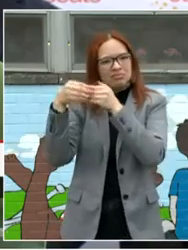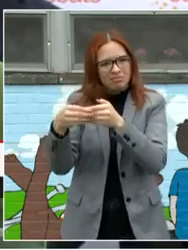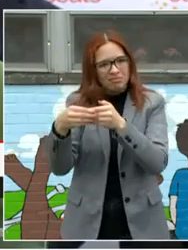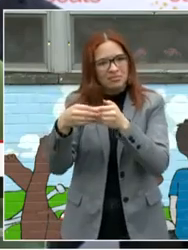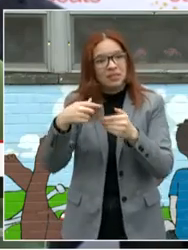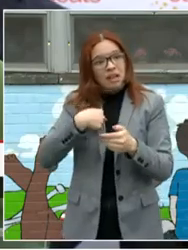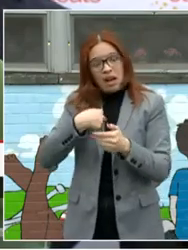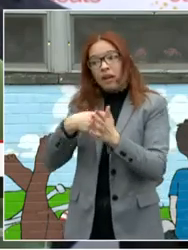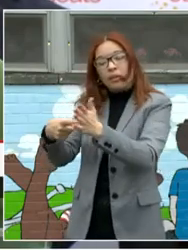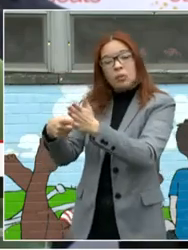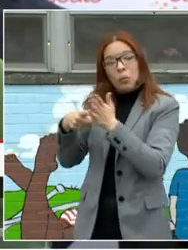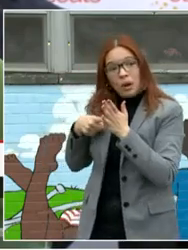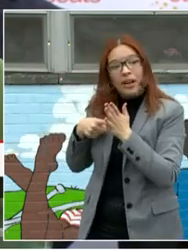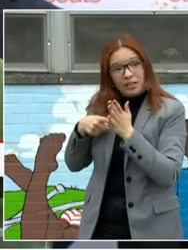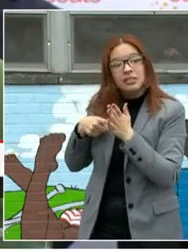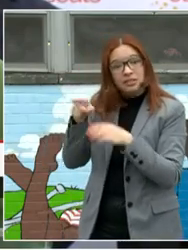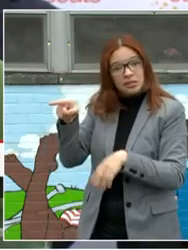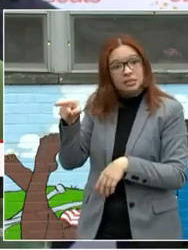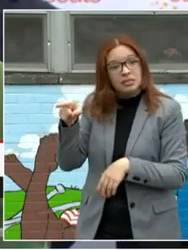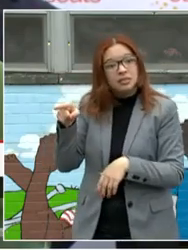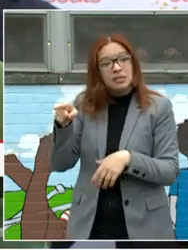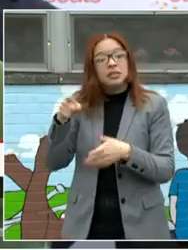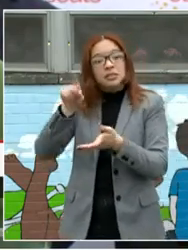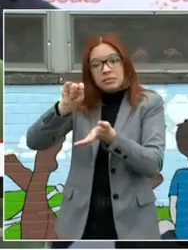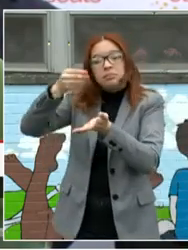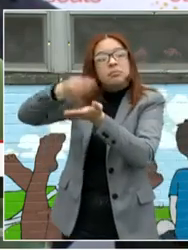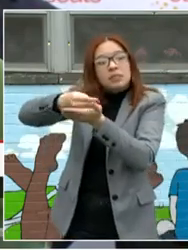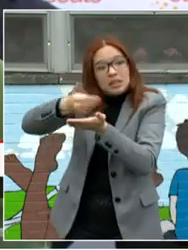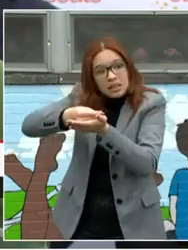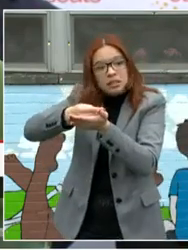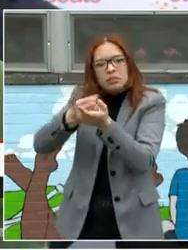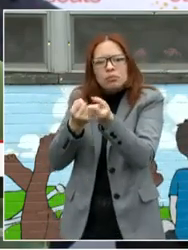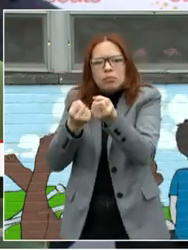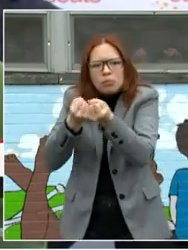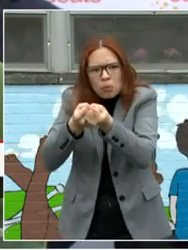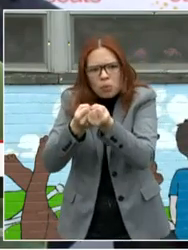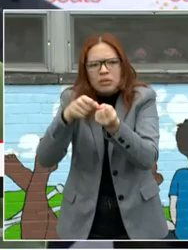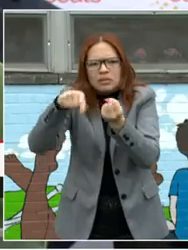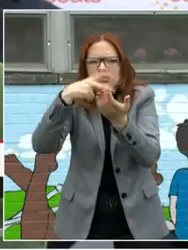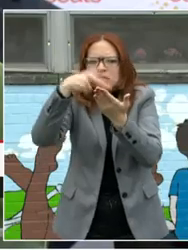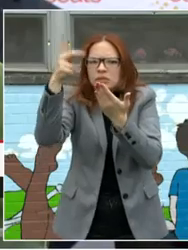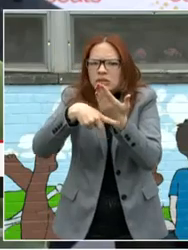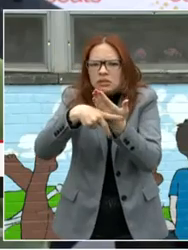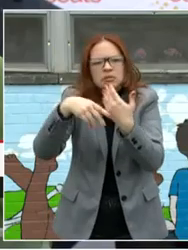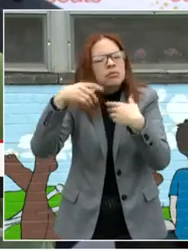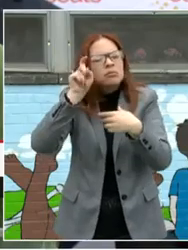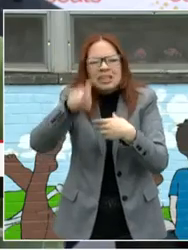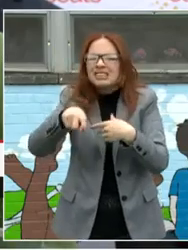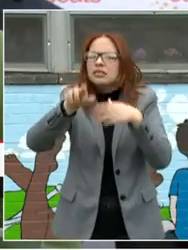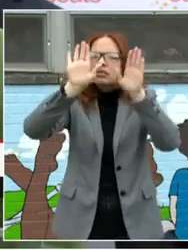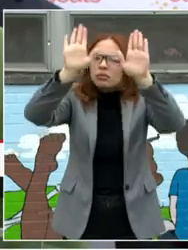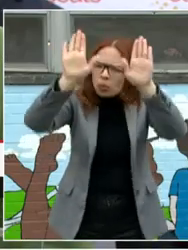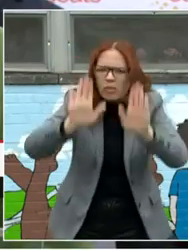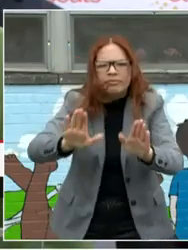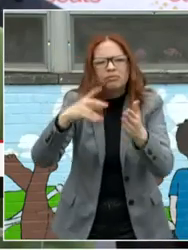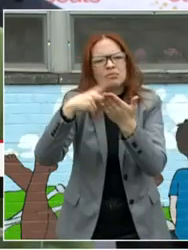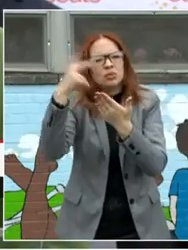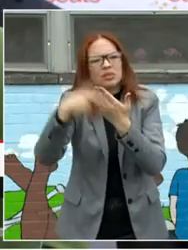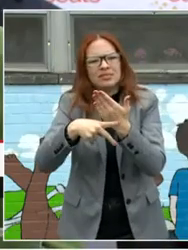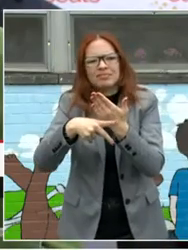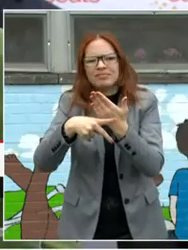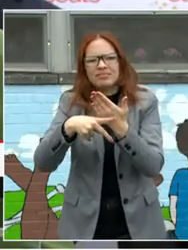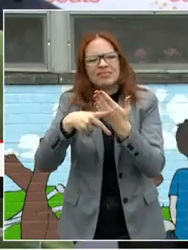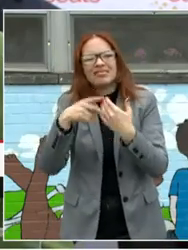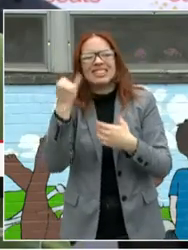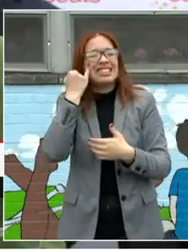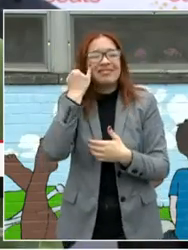is that when we fund programs, they're great programs. And when we find that programs are not so great, we help them become